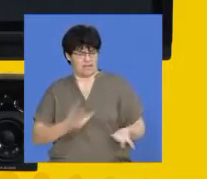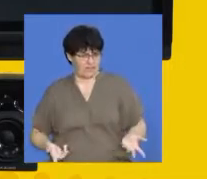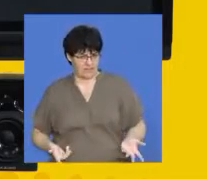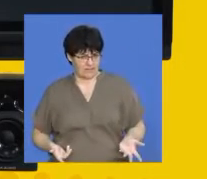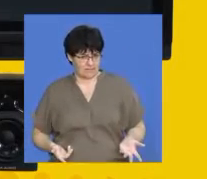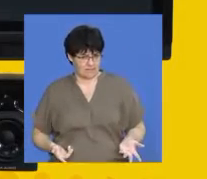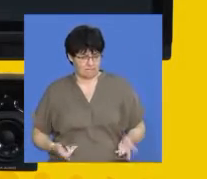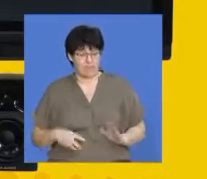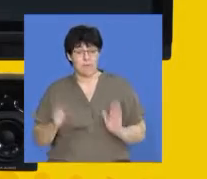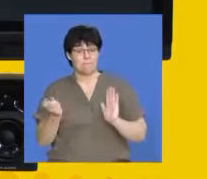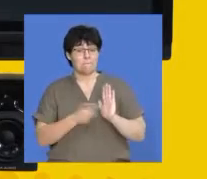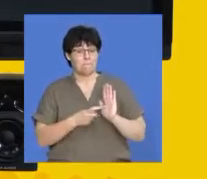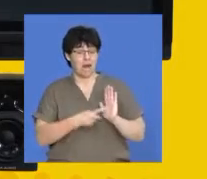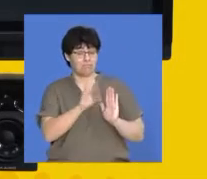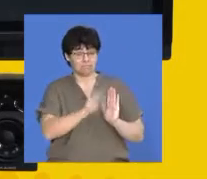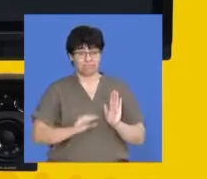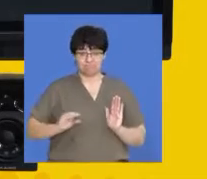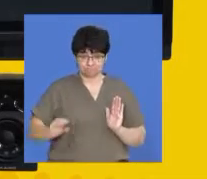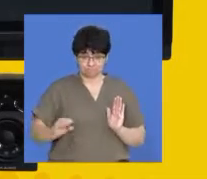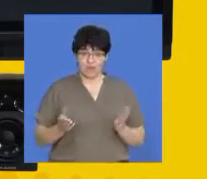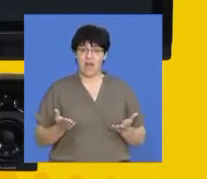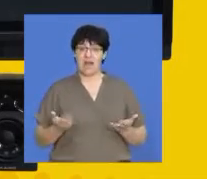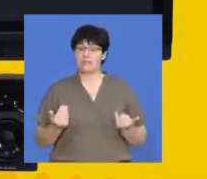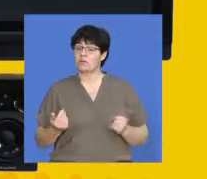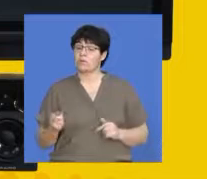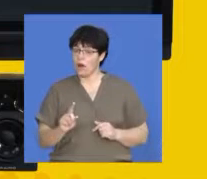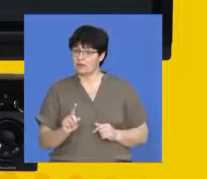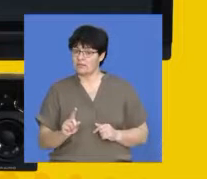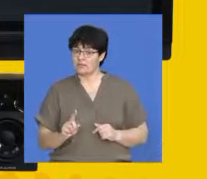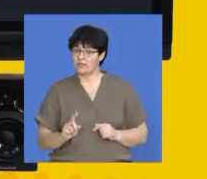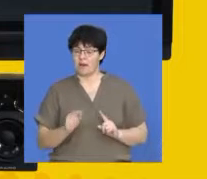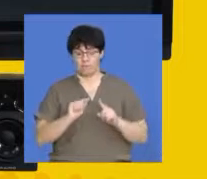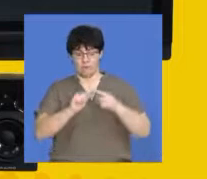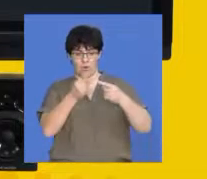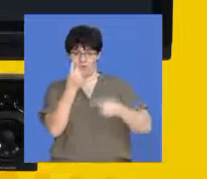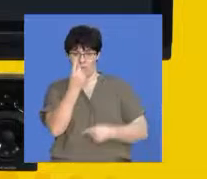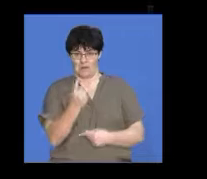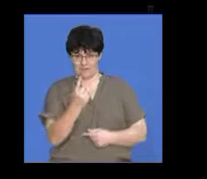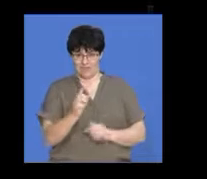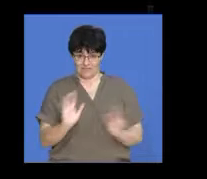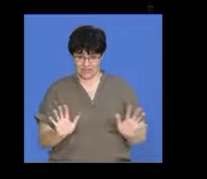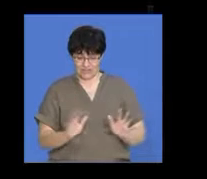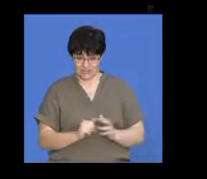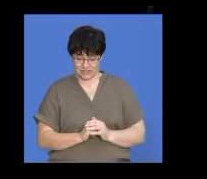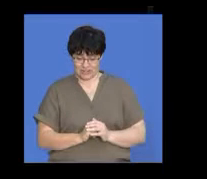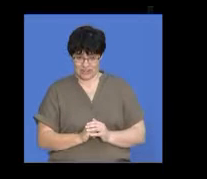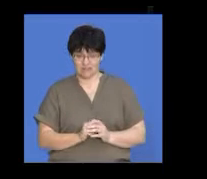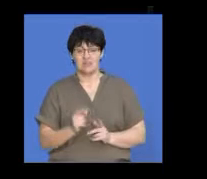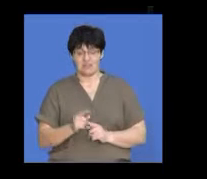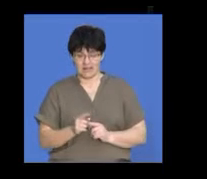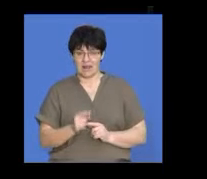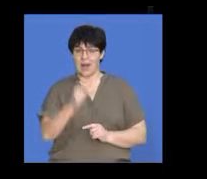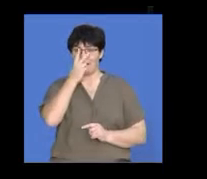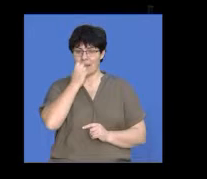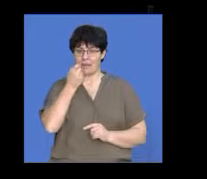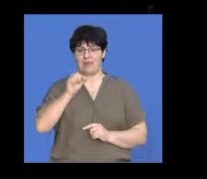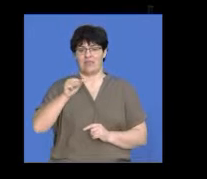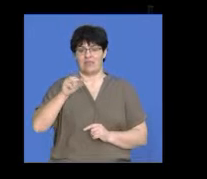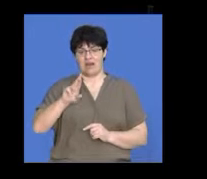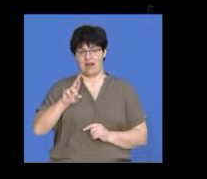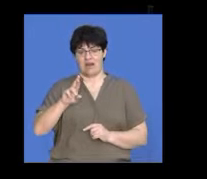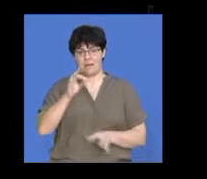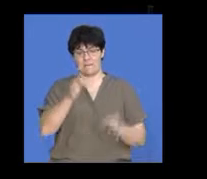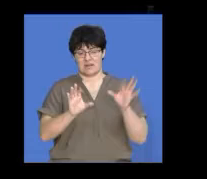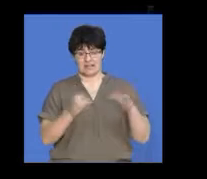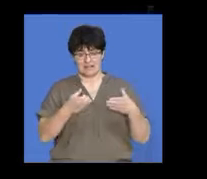you about the mark allocation, that you expected to only give 1 point. And you can see here, it is the Black Panther Party.